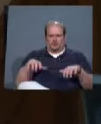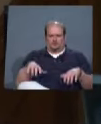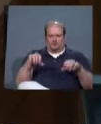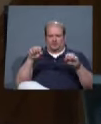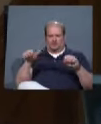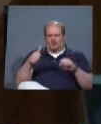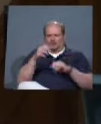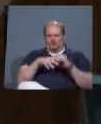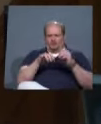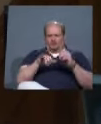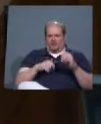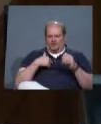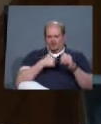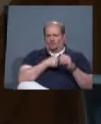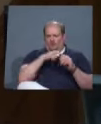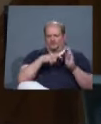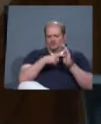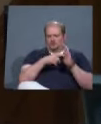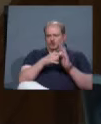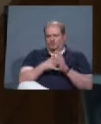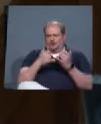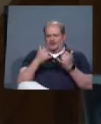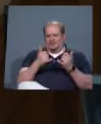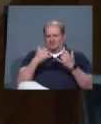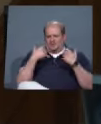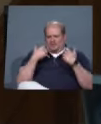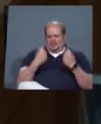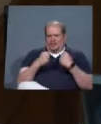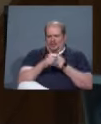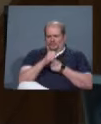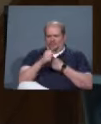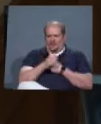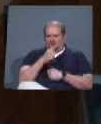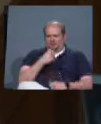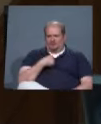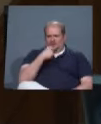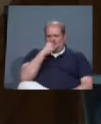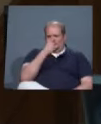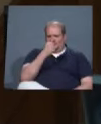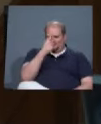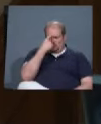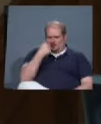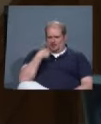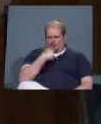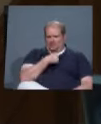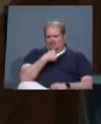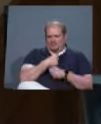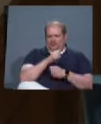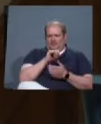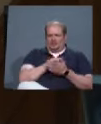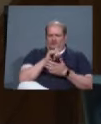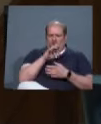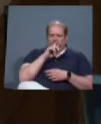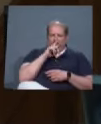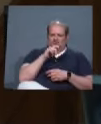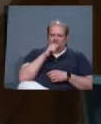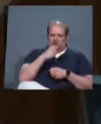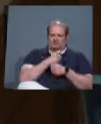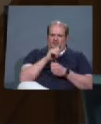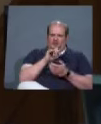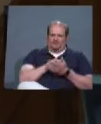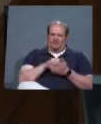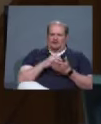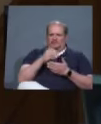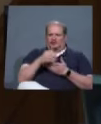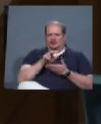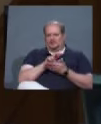Other than that, we're going to have to show that it's an immediate health hazard, and I don't think we're going to be able to make that, and I'm pretty sure we're not going to be able to make it in the